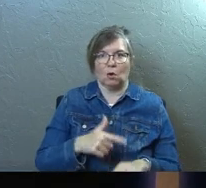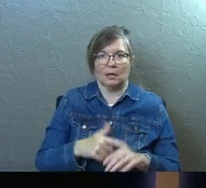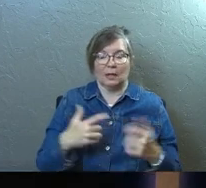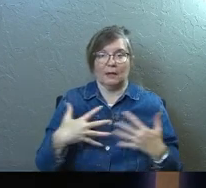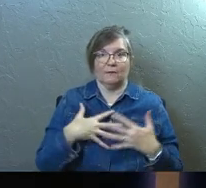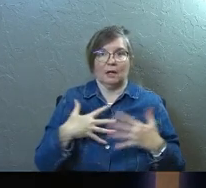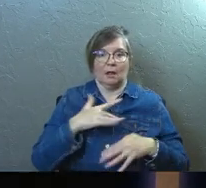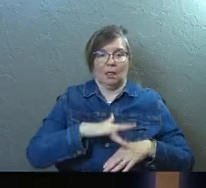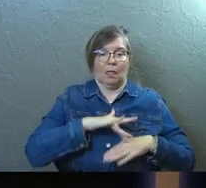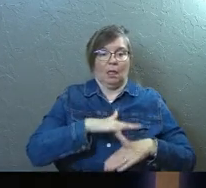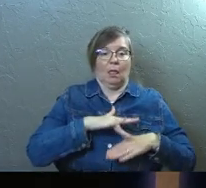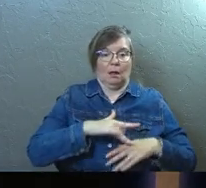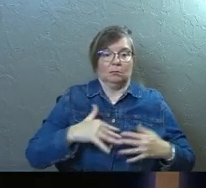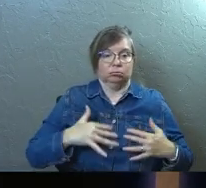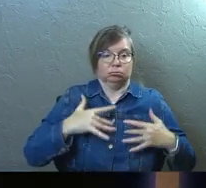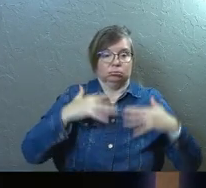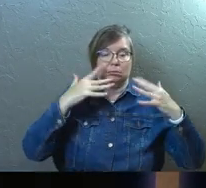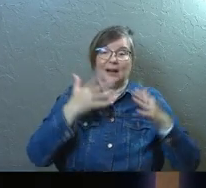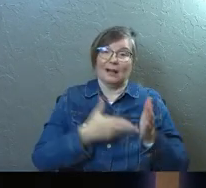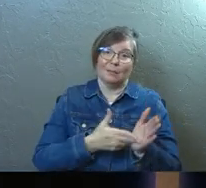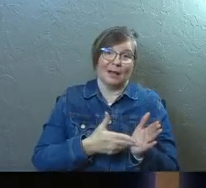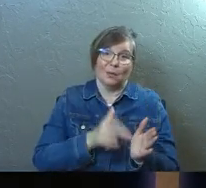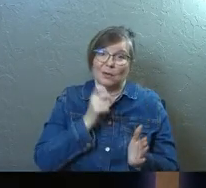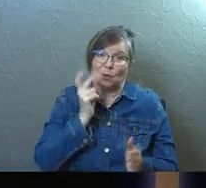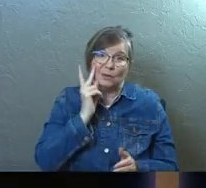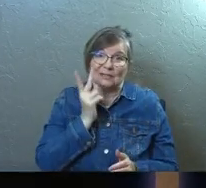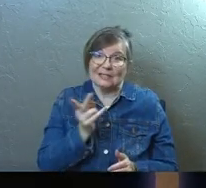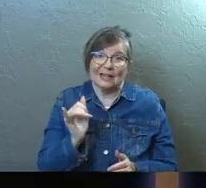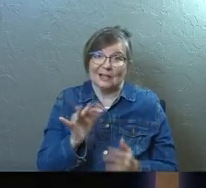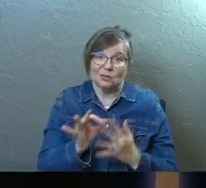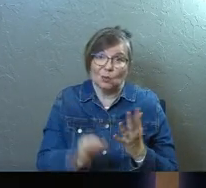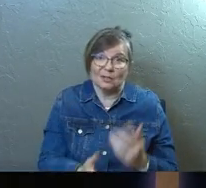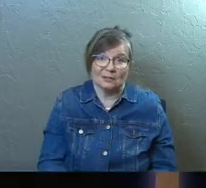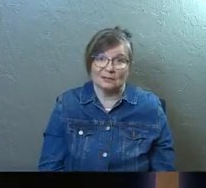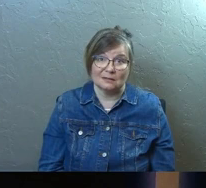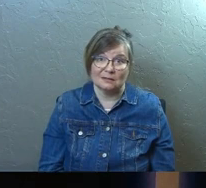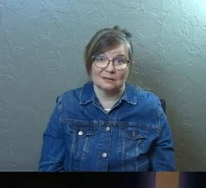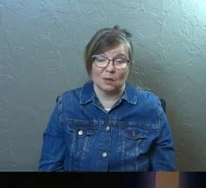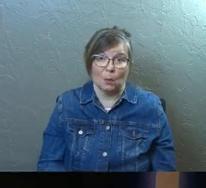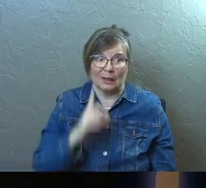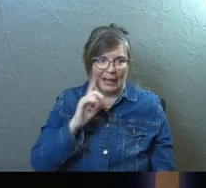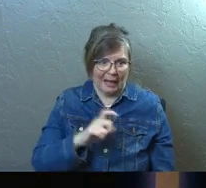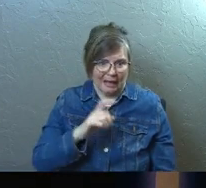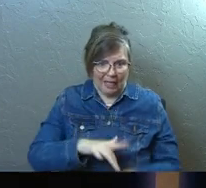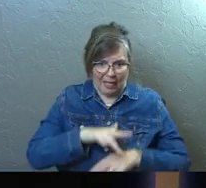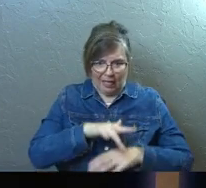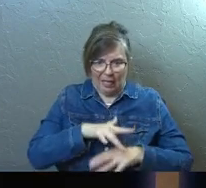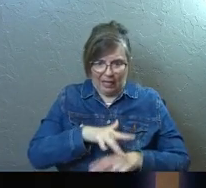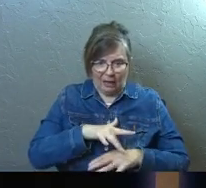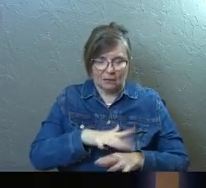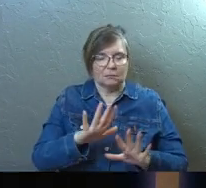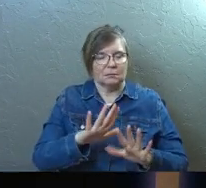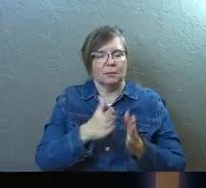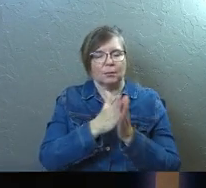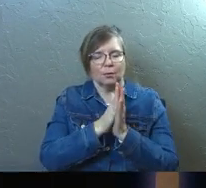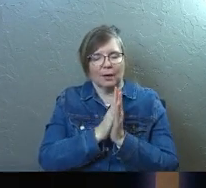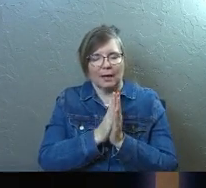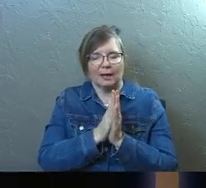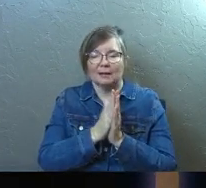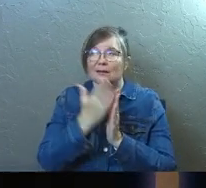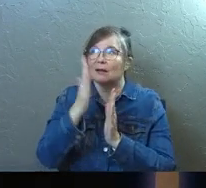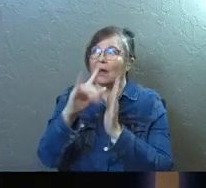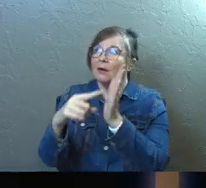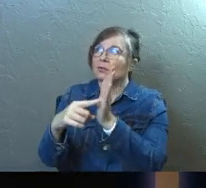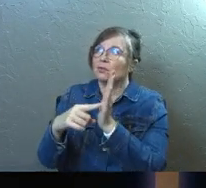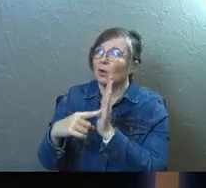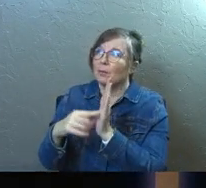the fear. And a lot of times, I'll just be honest, we don't see it as a choice. We need to pray that God would bring it into the